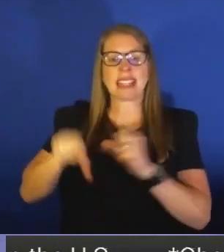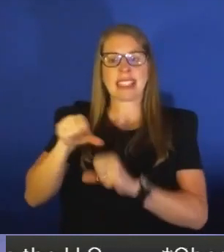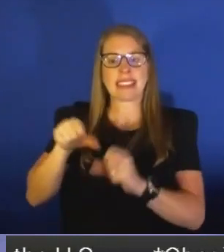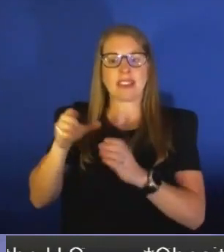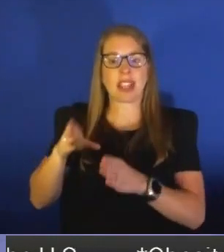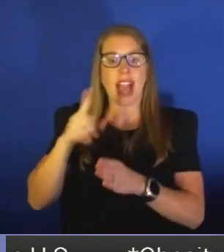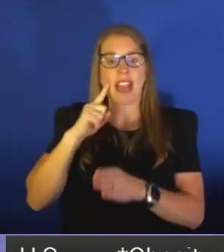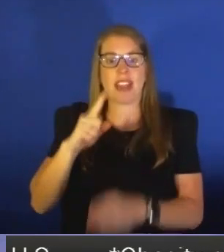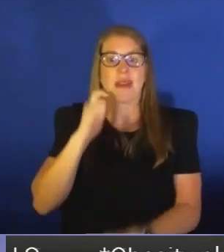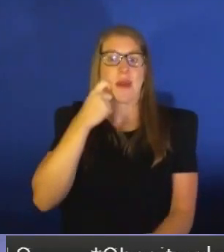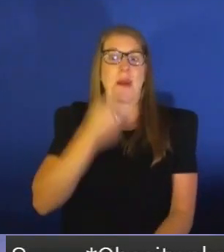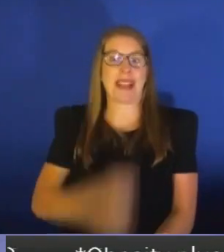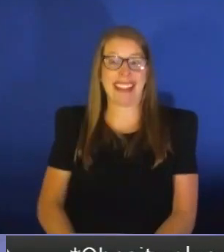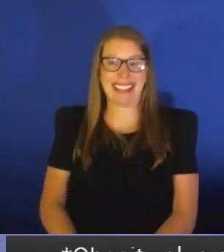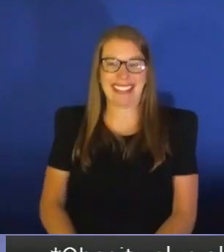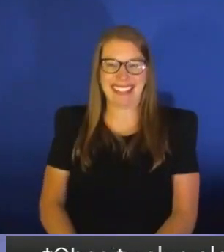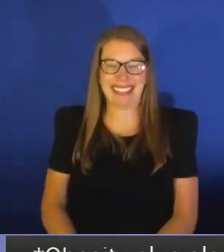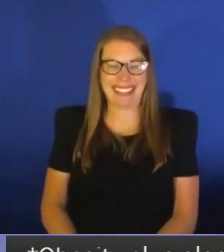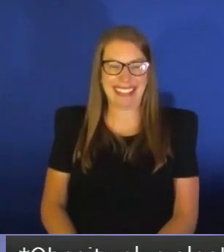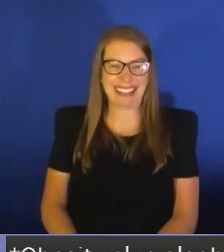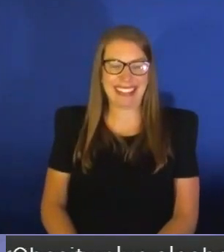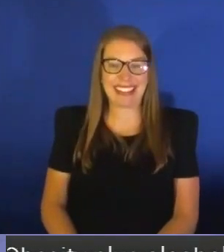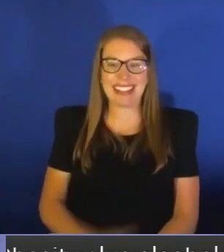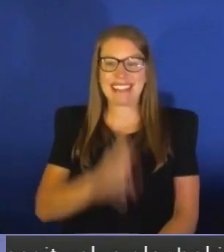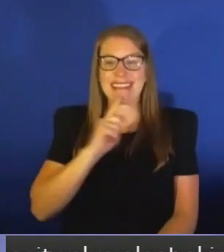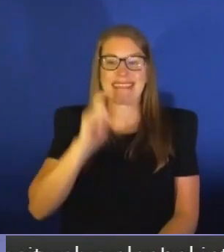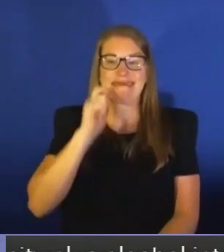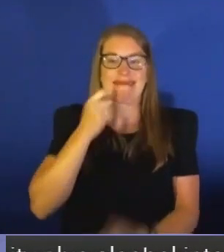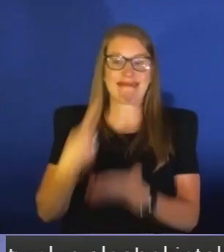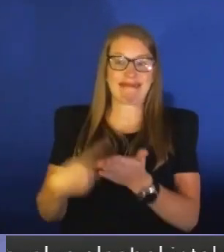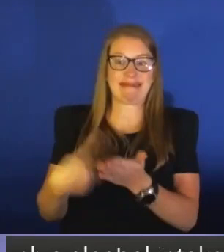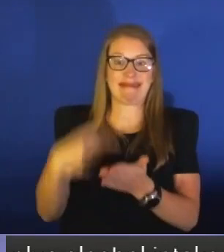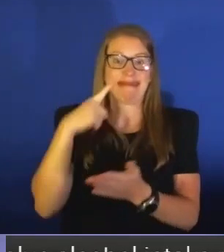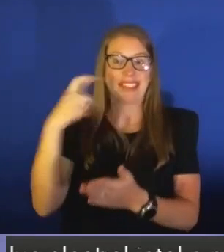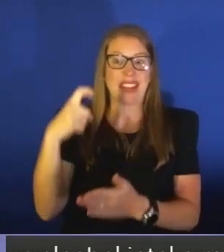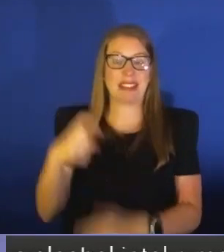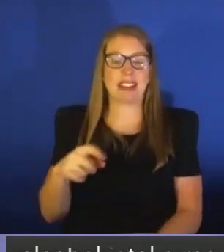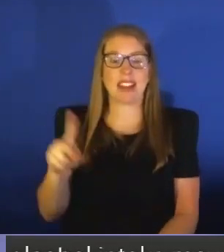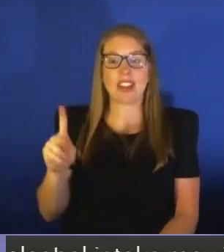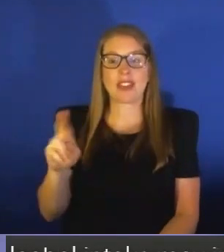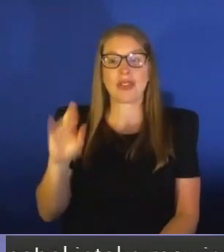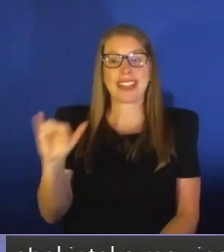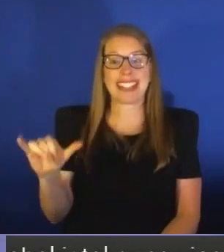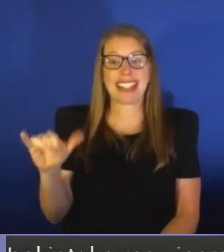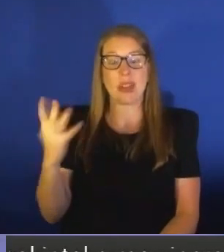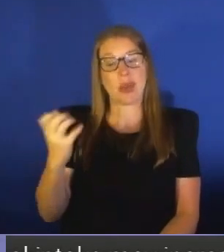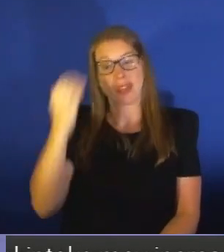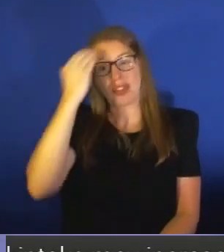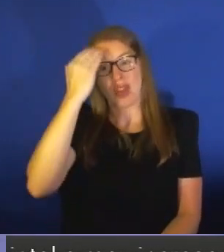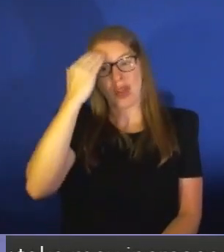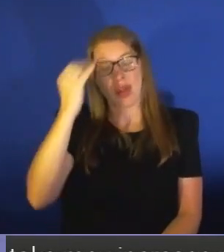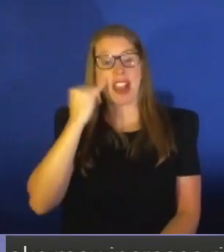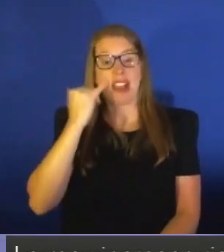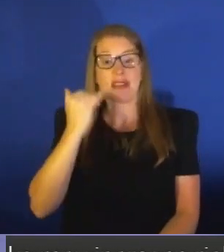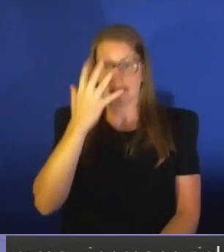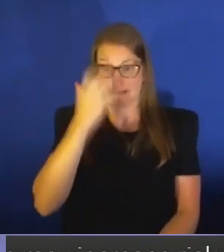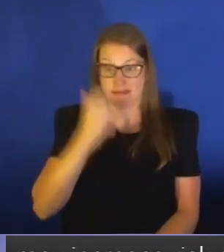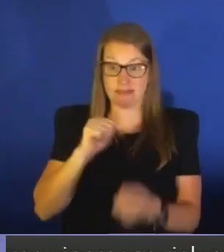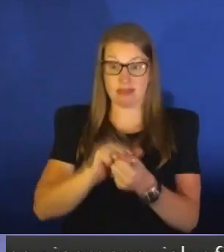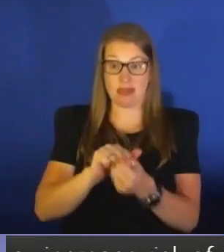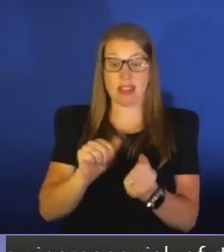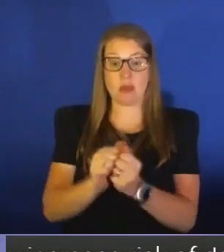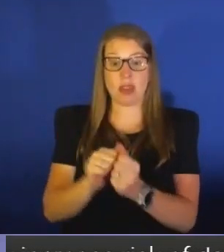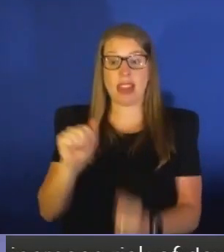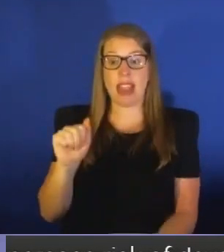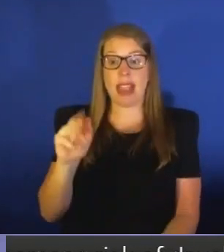cool. They're just really cool to hear about, talk about. We could do a whole show on that. Christy wants to know, if you can get a good night's sleep with Ambien and